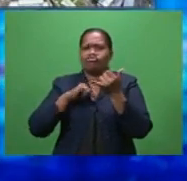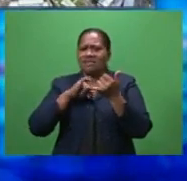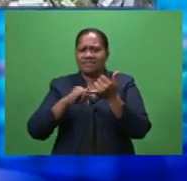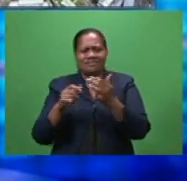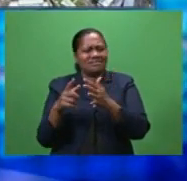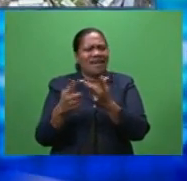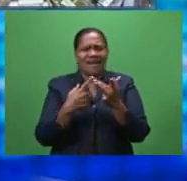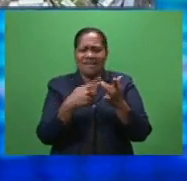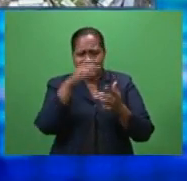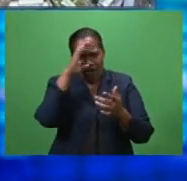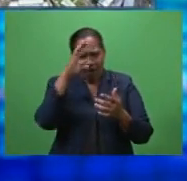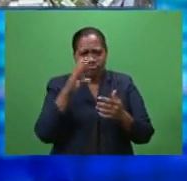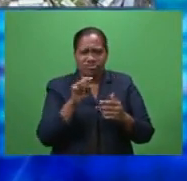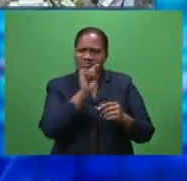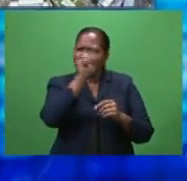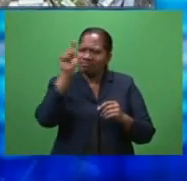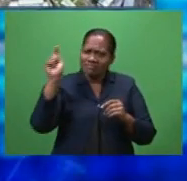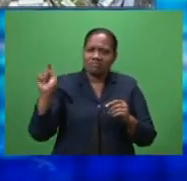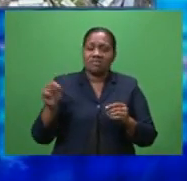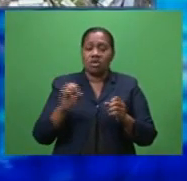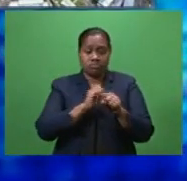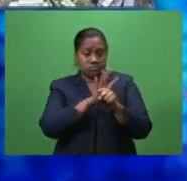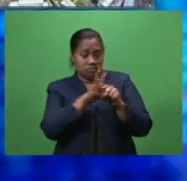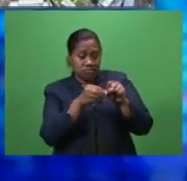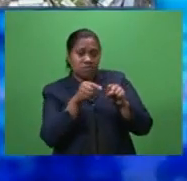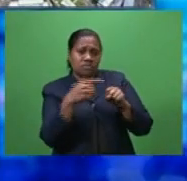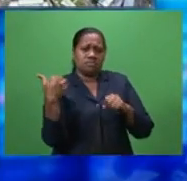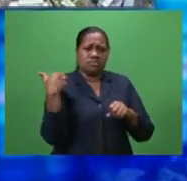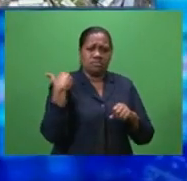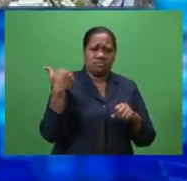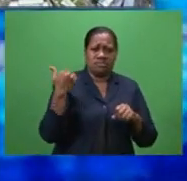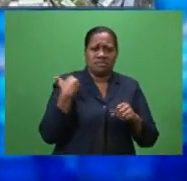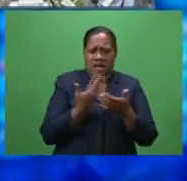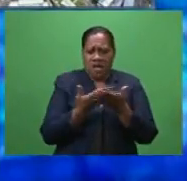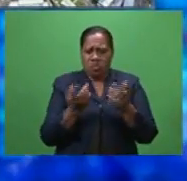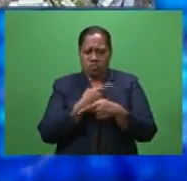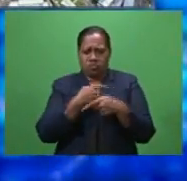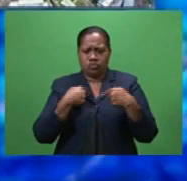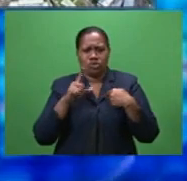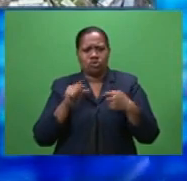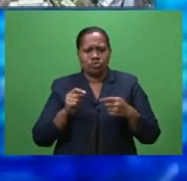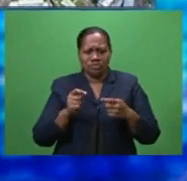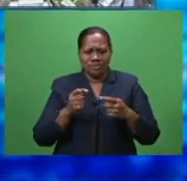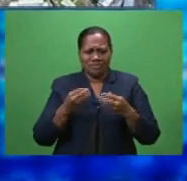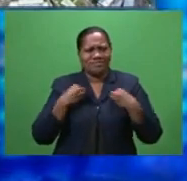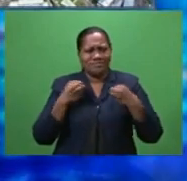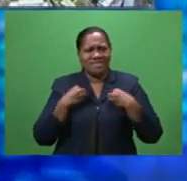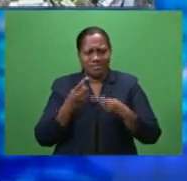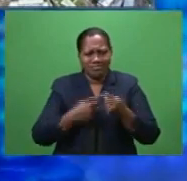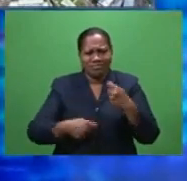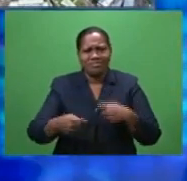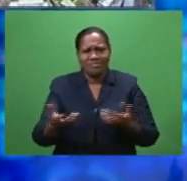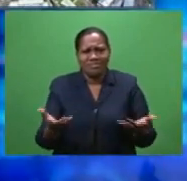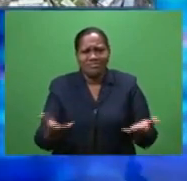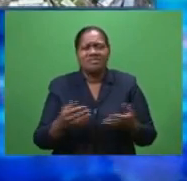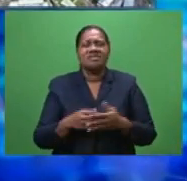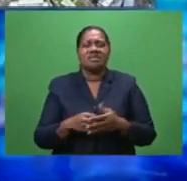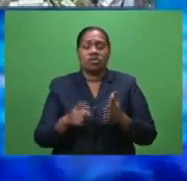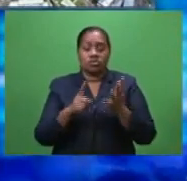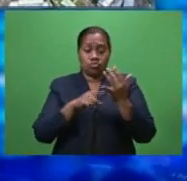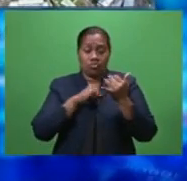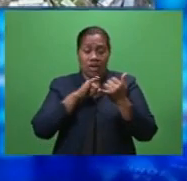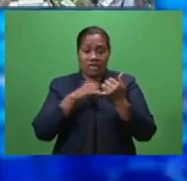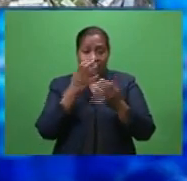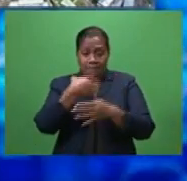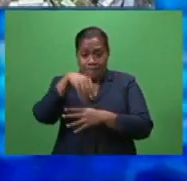The trade minister says the COVID-19 crisis has affected the way we normally do trade, and this will need to be revised. U.S. Ambassador to Fiji says